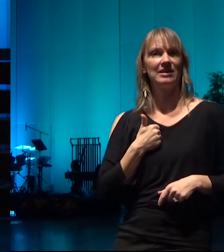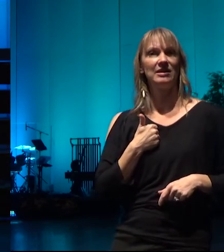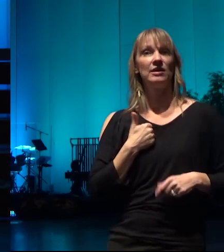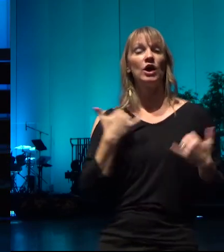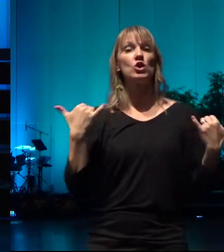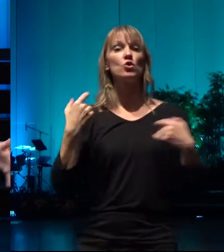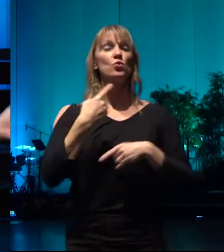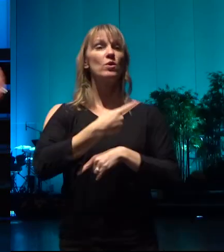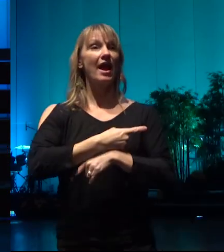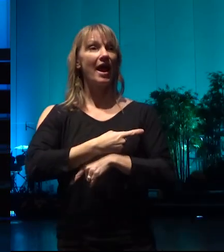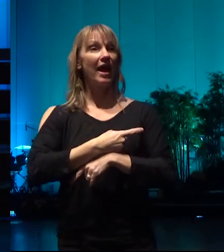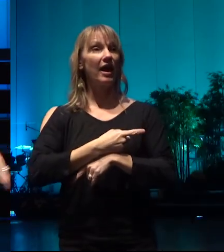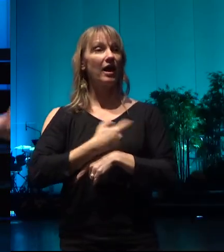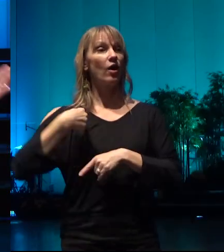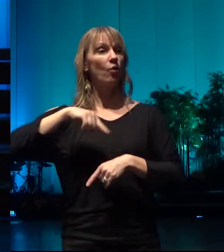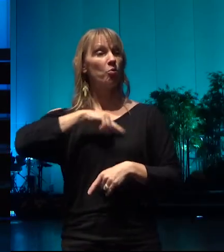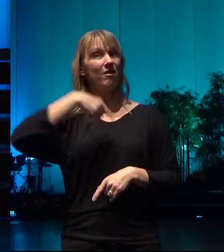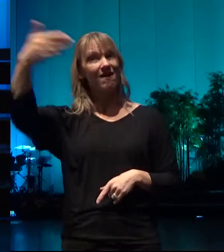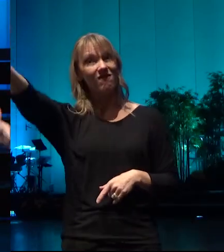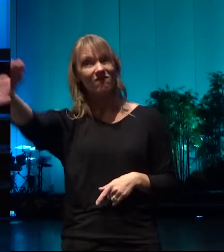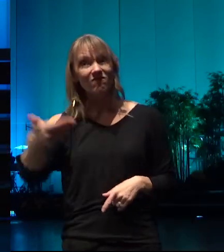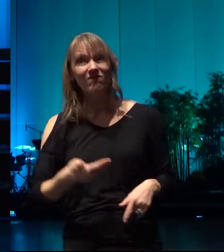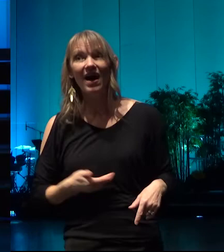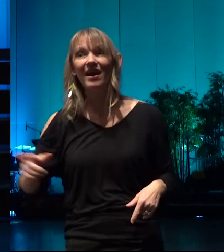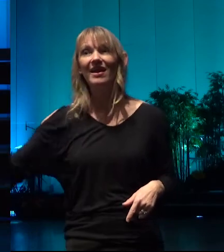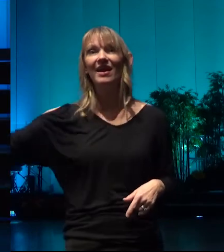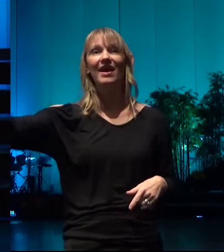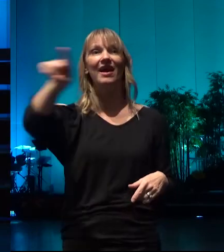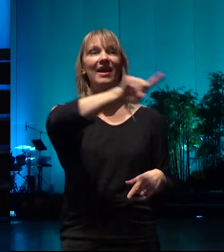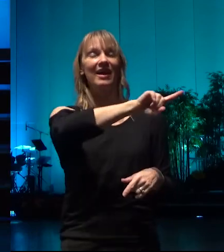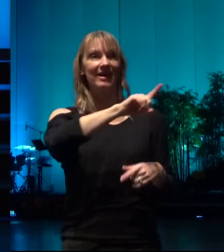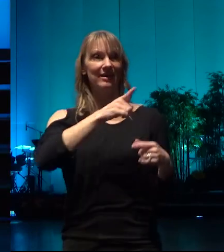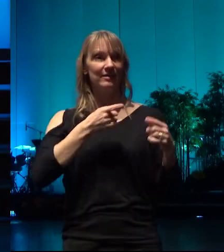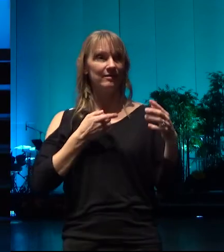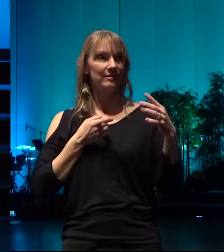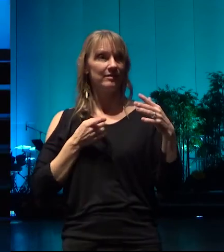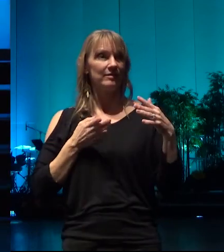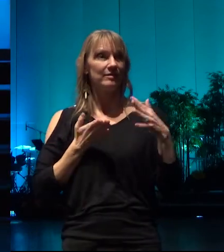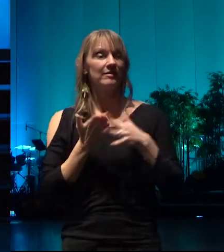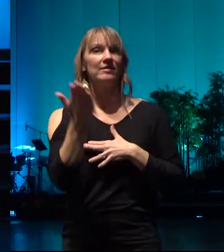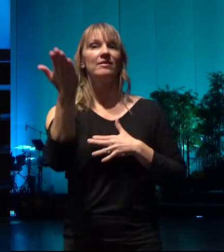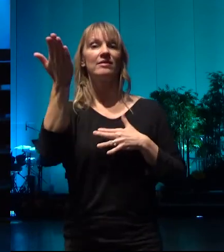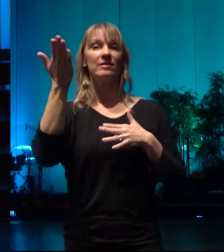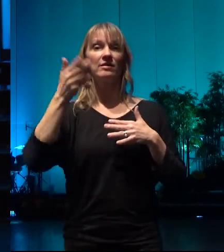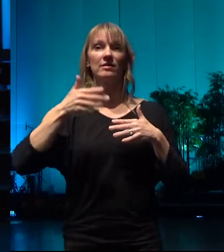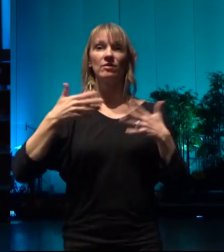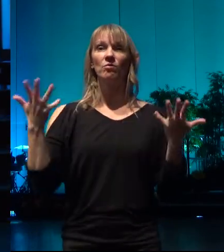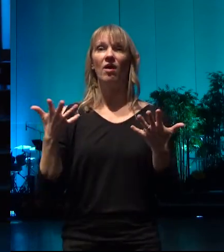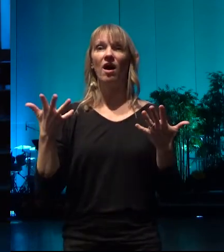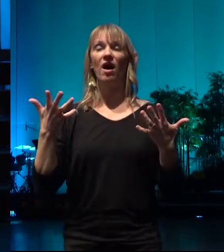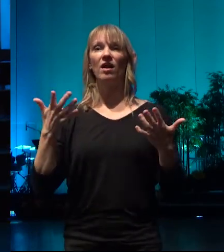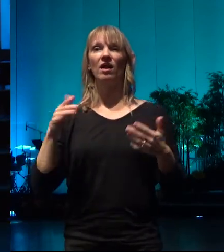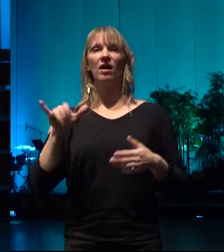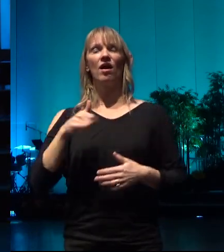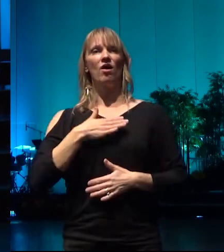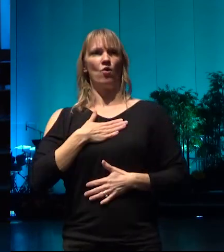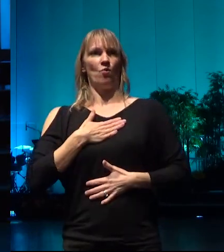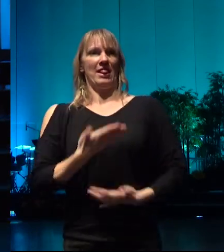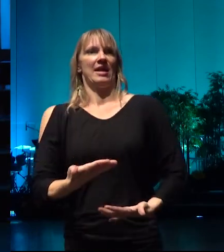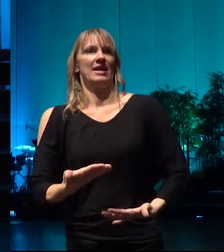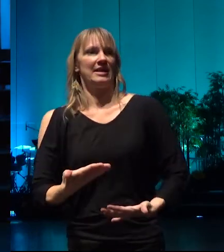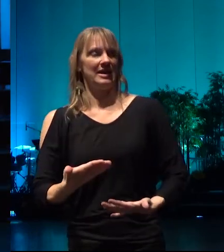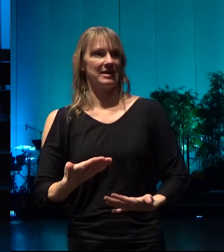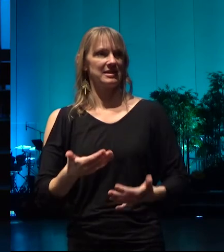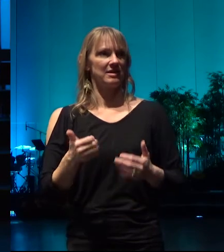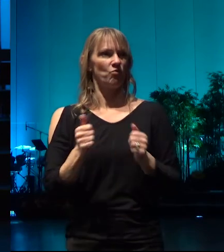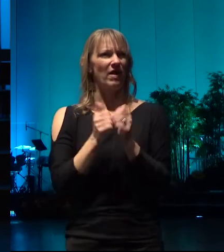Today, the gate we're inviting us all to walk through is a regretless